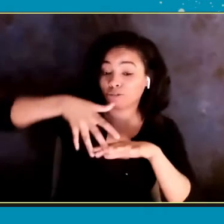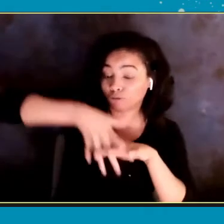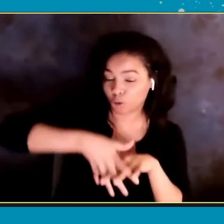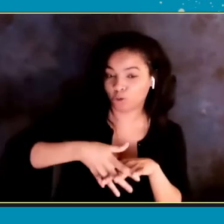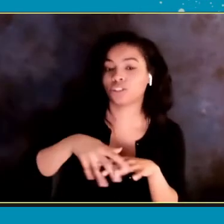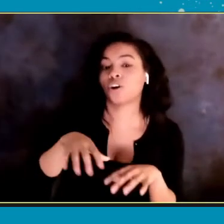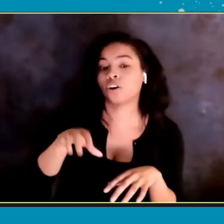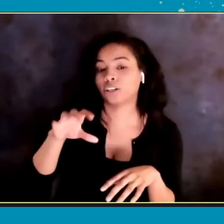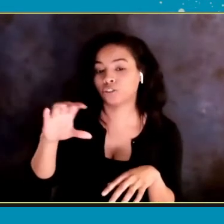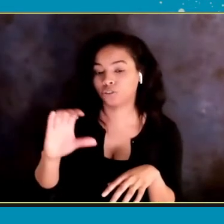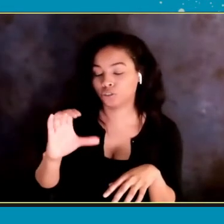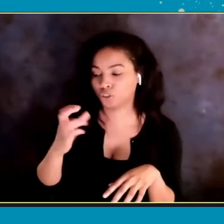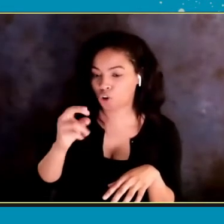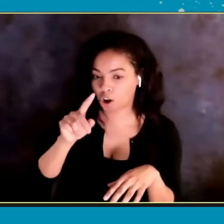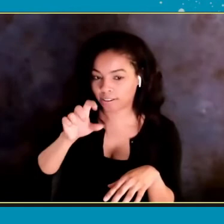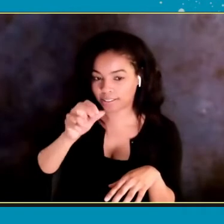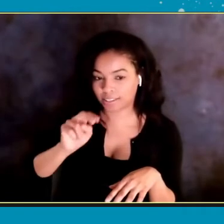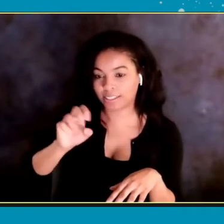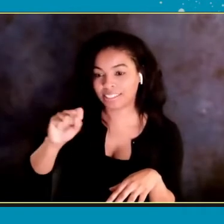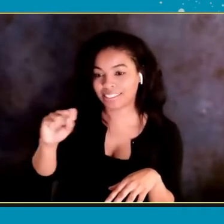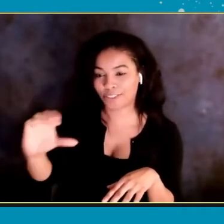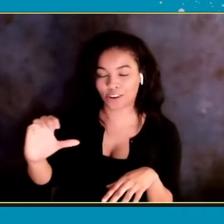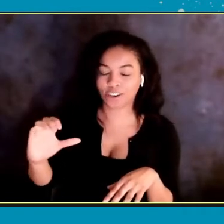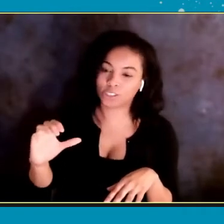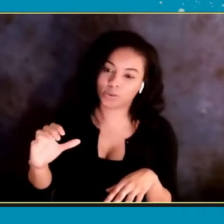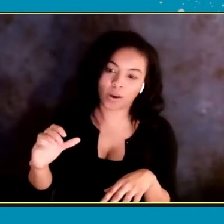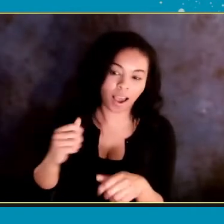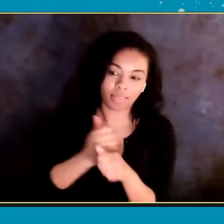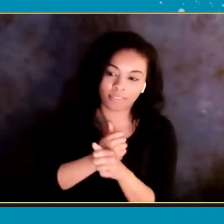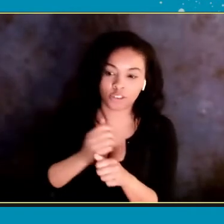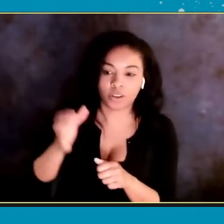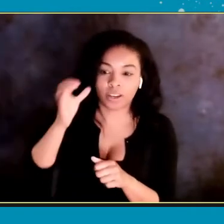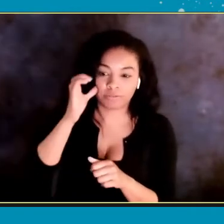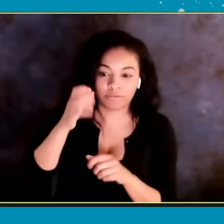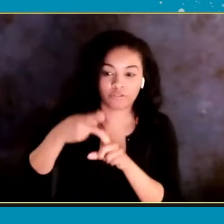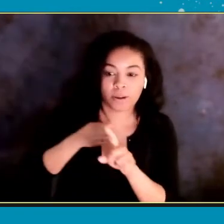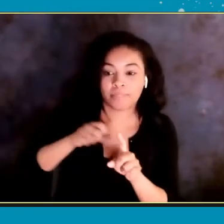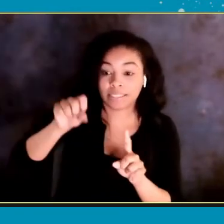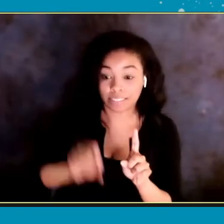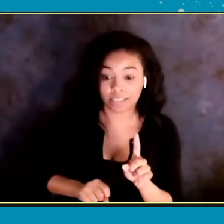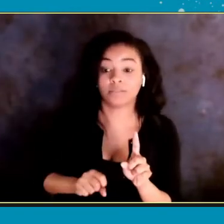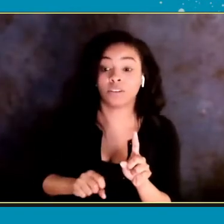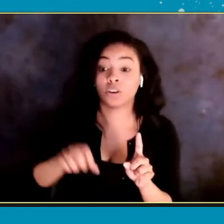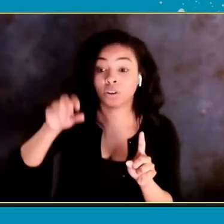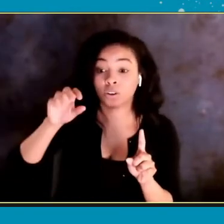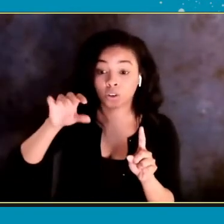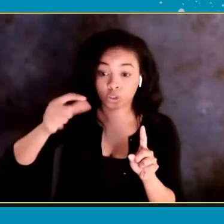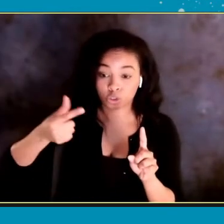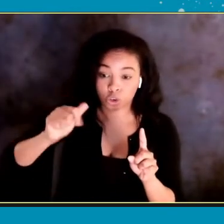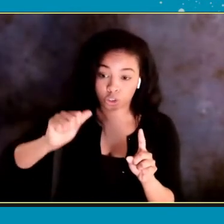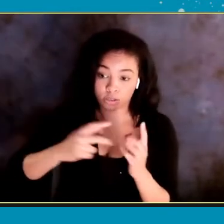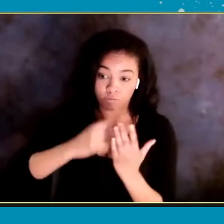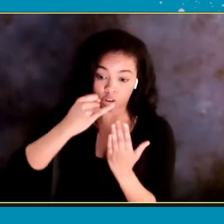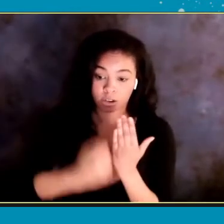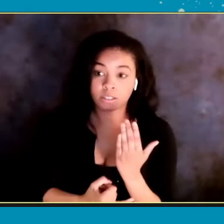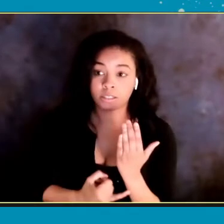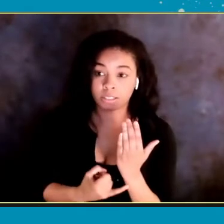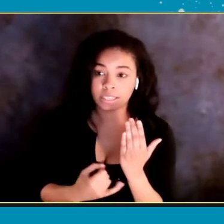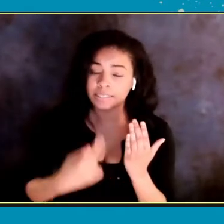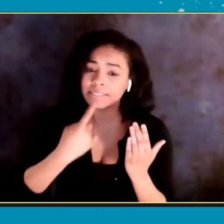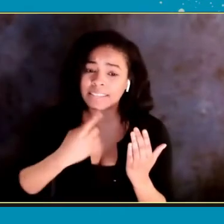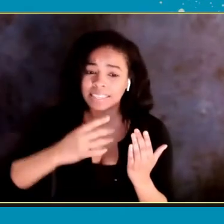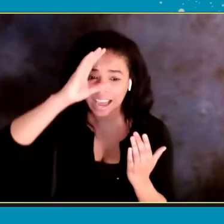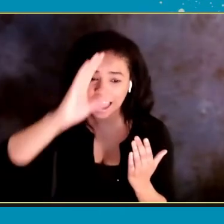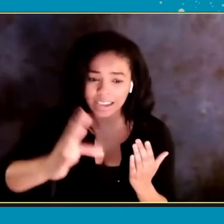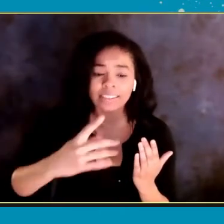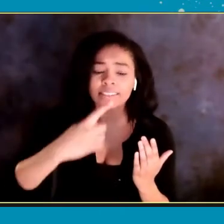I love to hear from the South. New Georgia Project, tell and say the Frontline says hi. Tell us what you guys